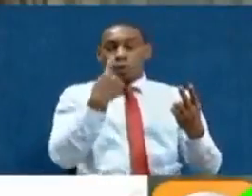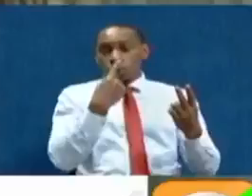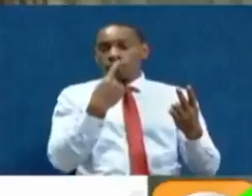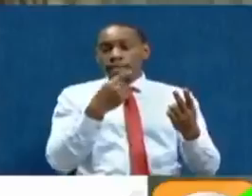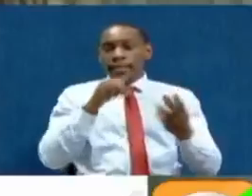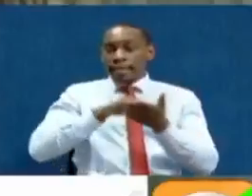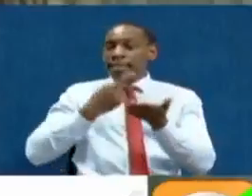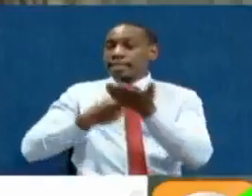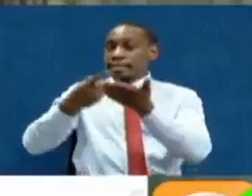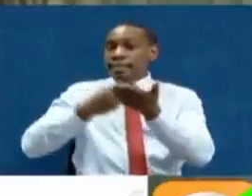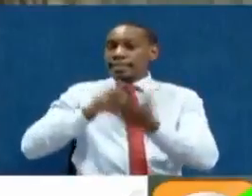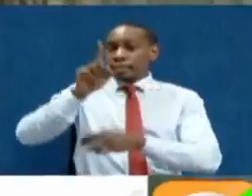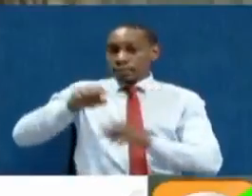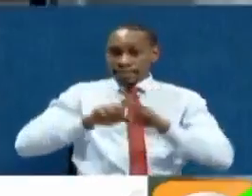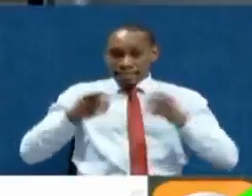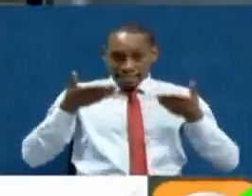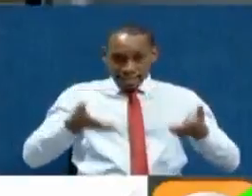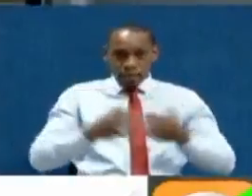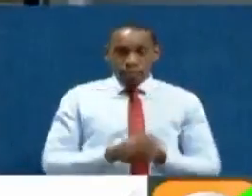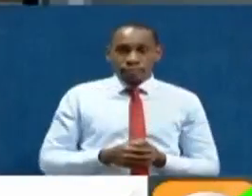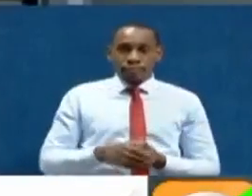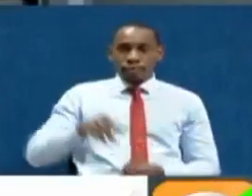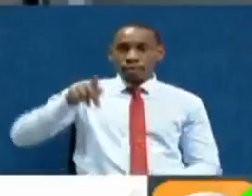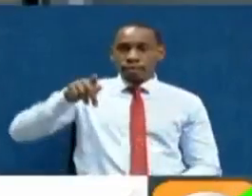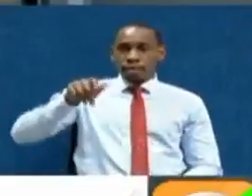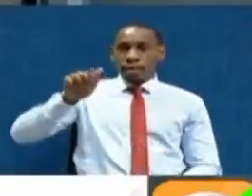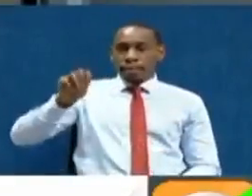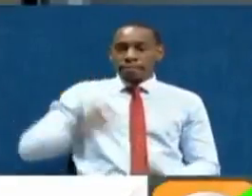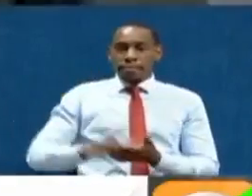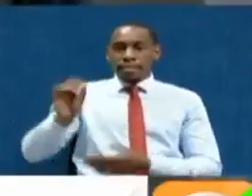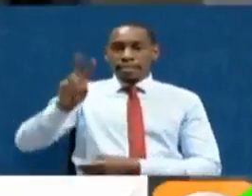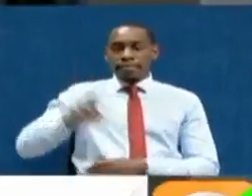Those discussions must actually start now. Pamela Sigi, Citizen TV.